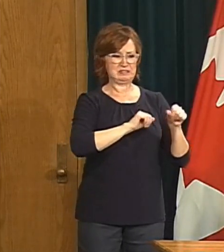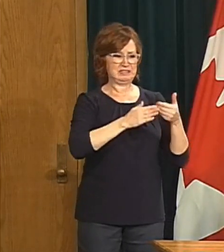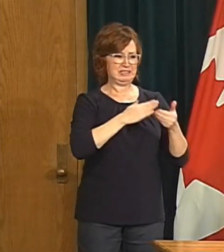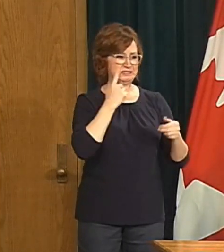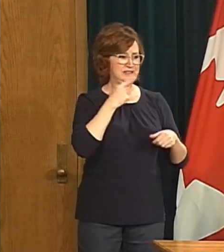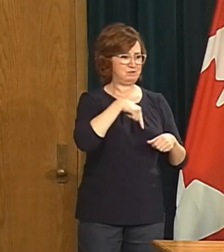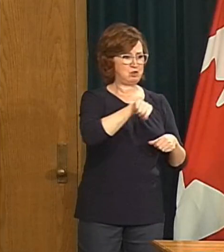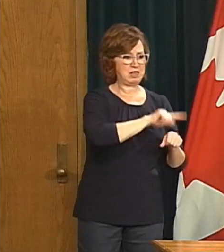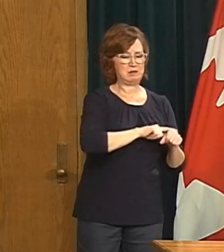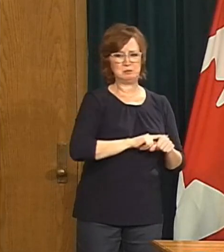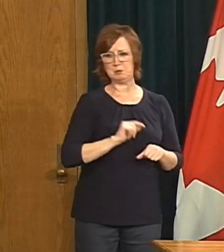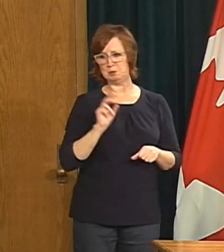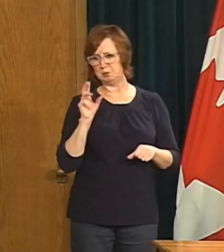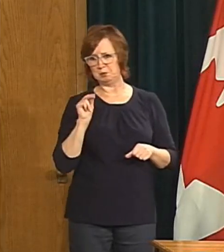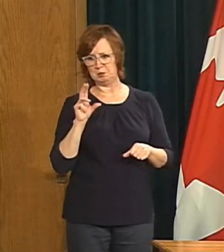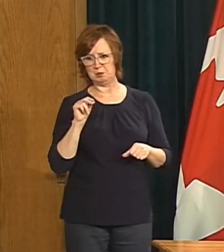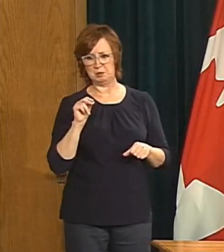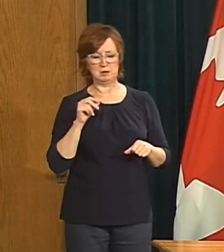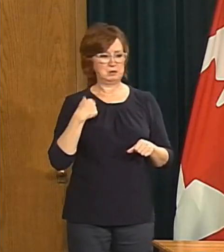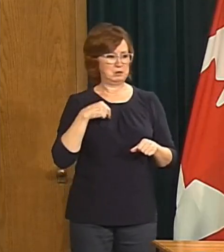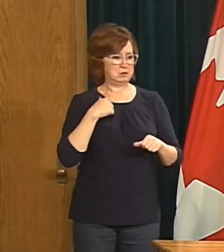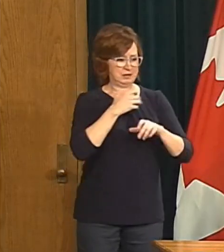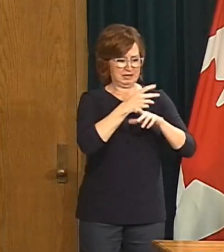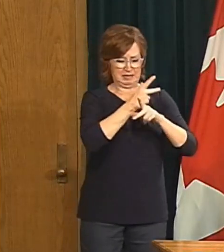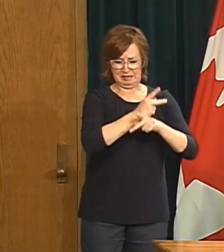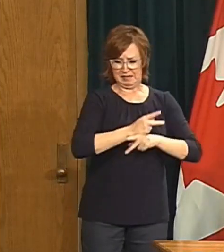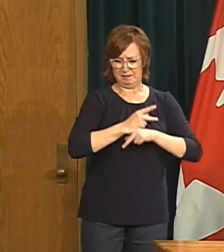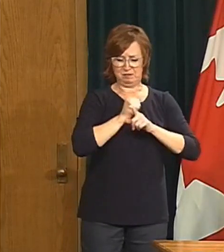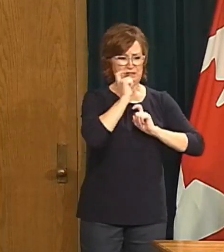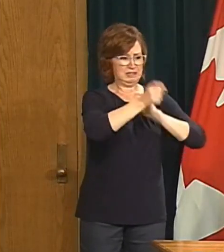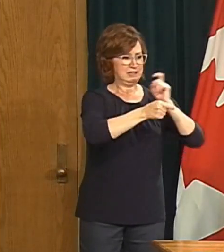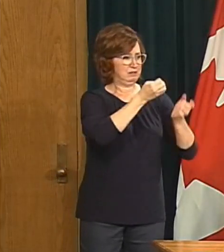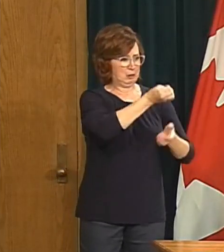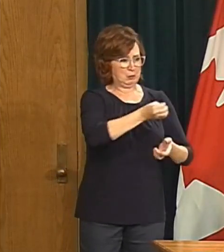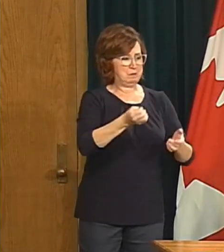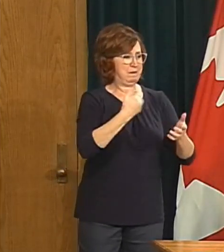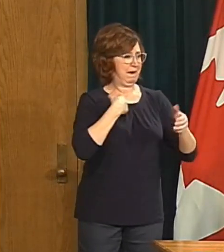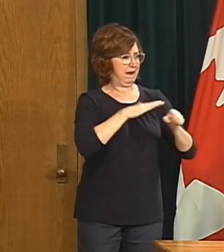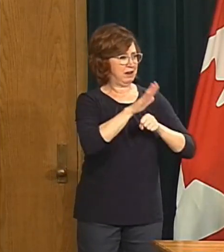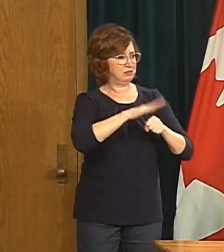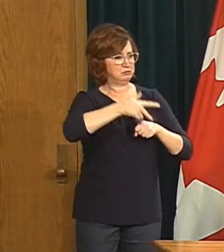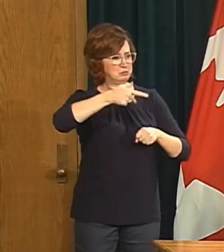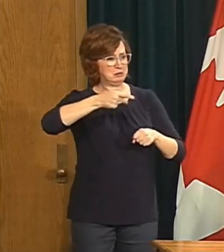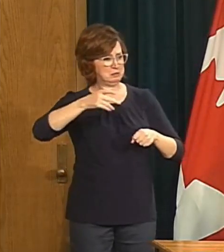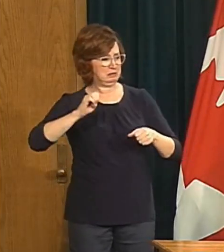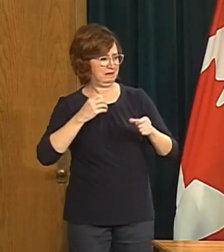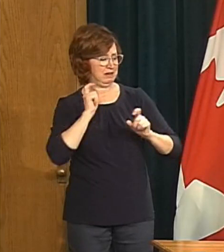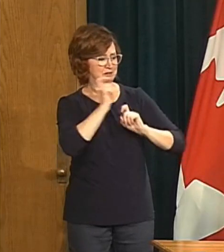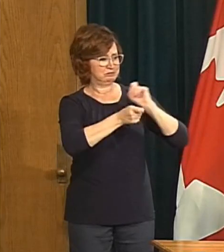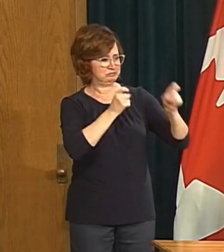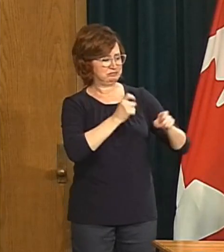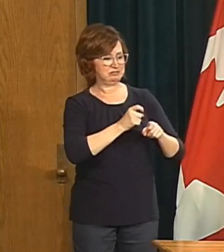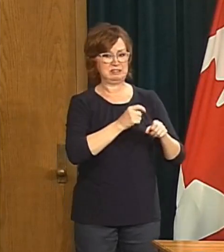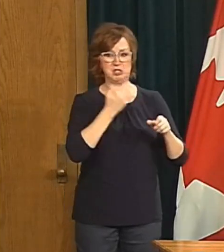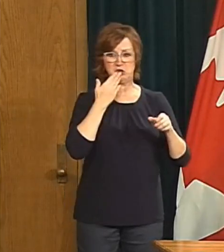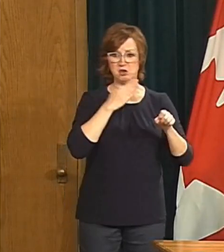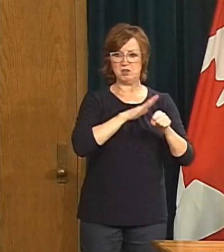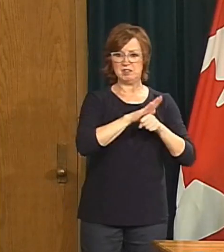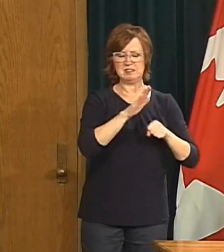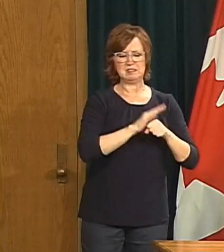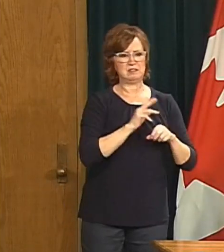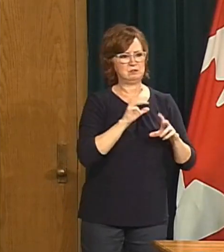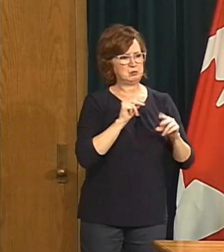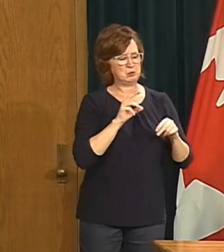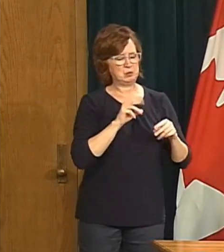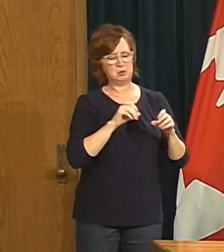place. But also to the Premier's point and Dr. Shahab's point earlier, we are expanding this week healthcare workforce